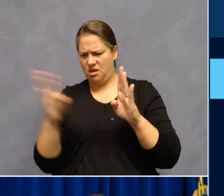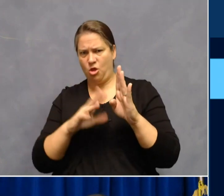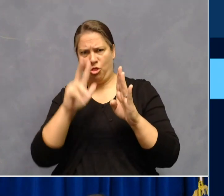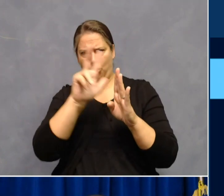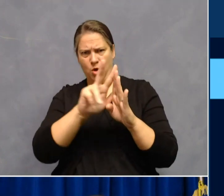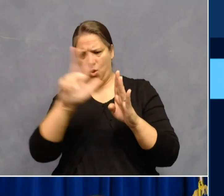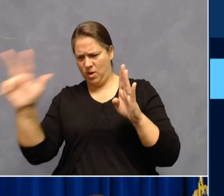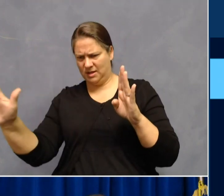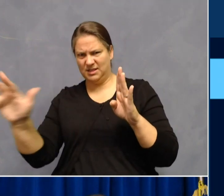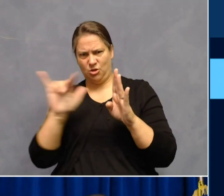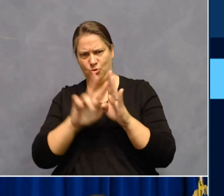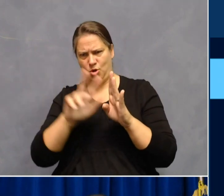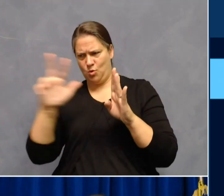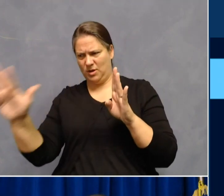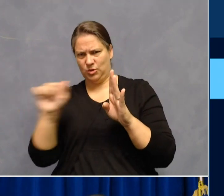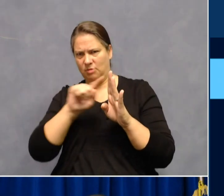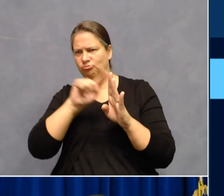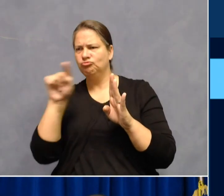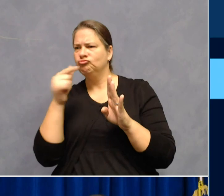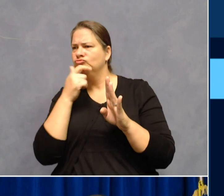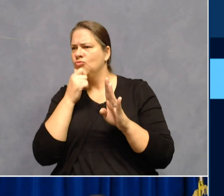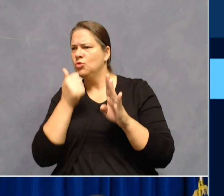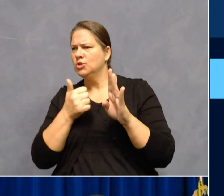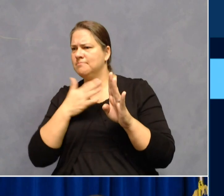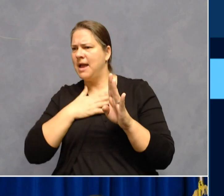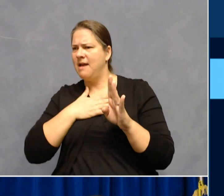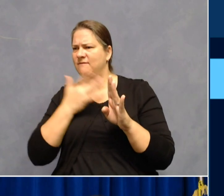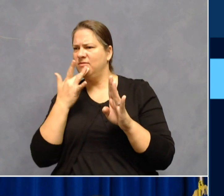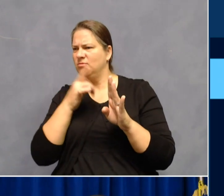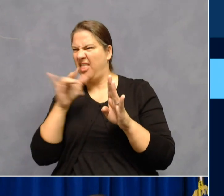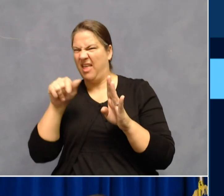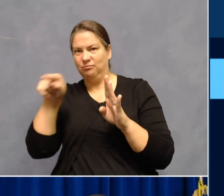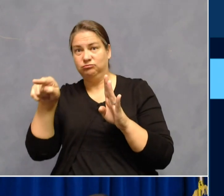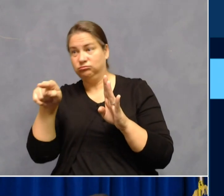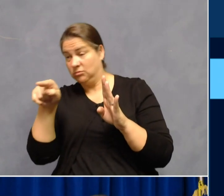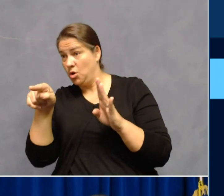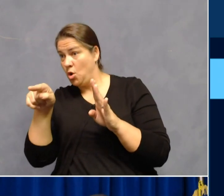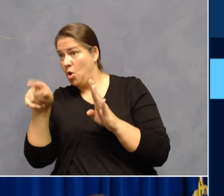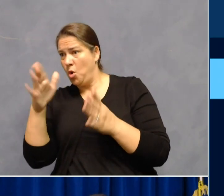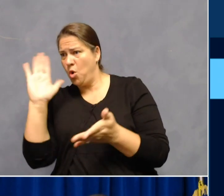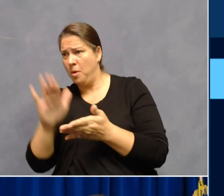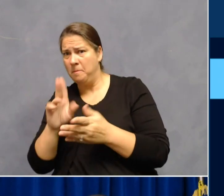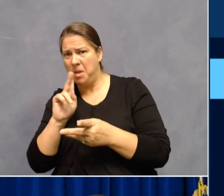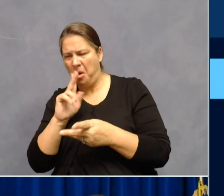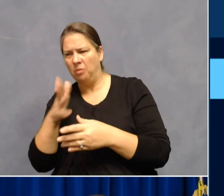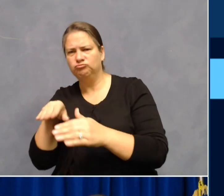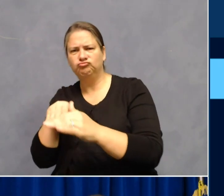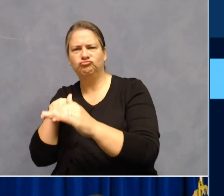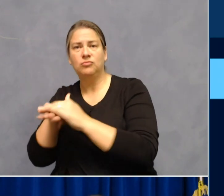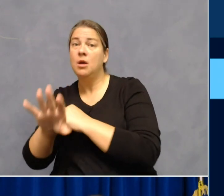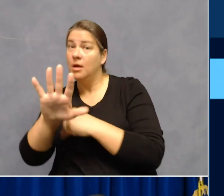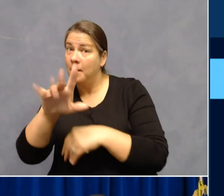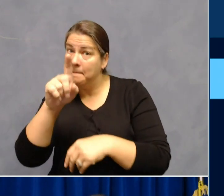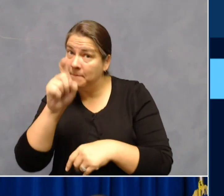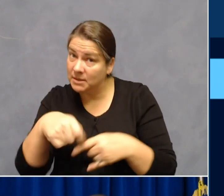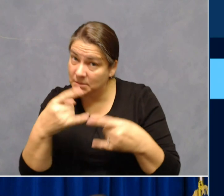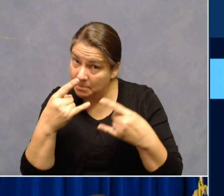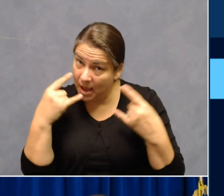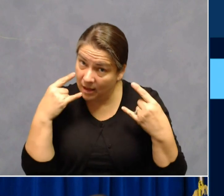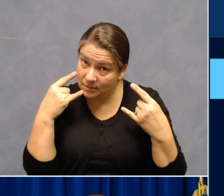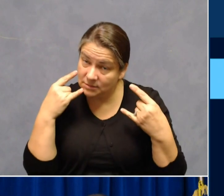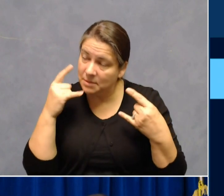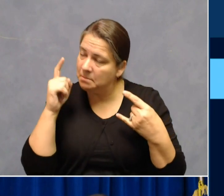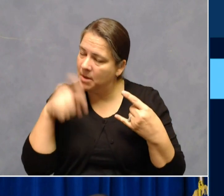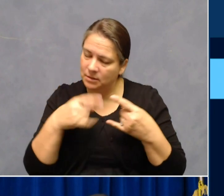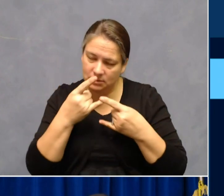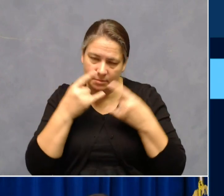less density at that polling place. Wear your mask. You have to wear your mask and vote safely.